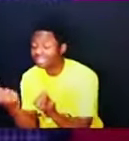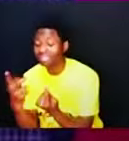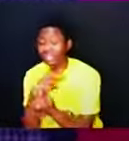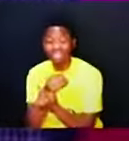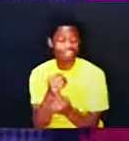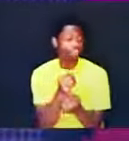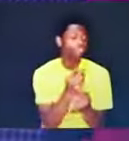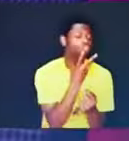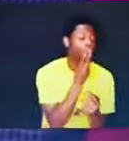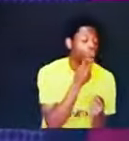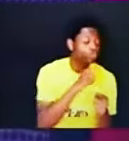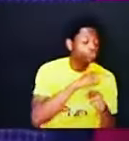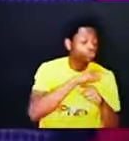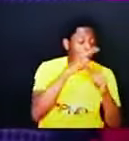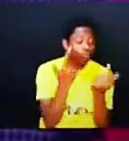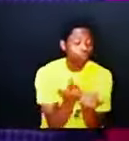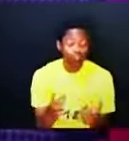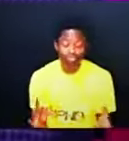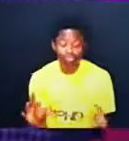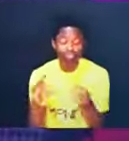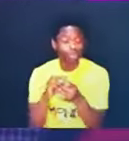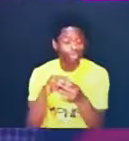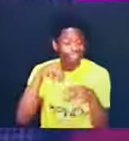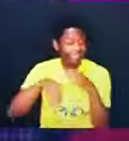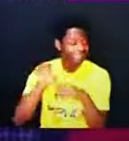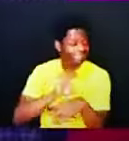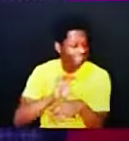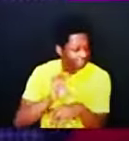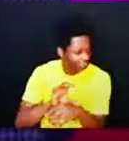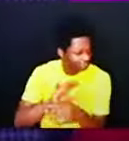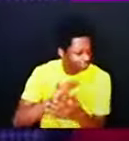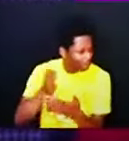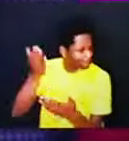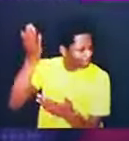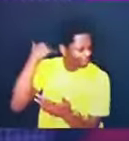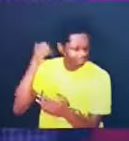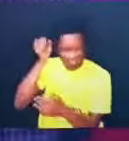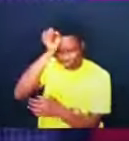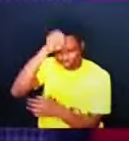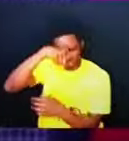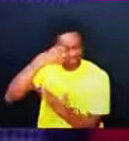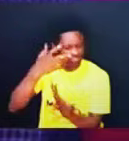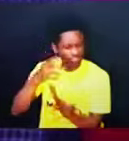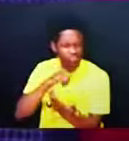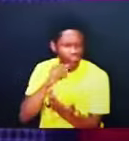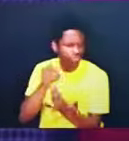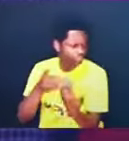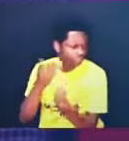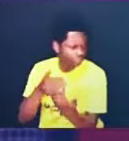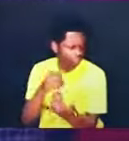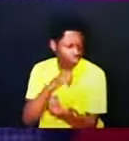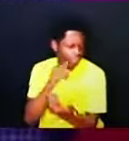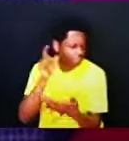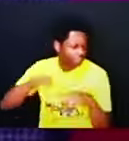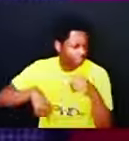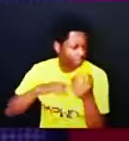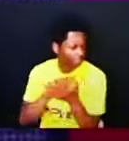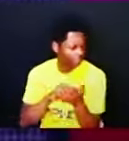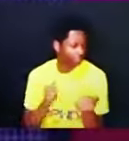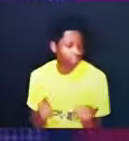words, Paul is trying to say that converted Gentiles may enjoy equal title